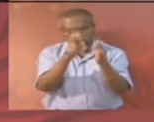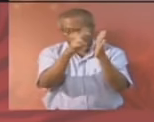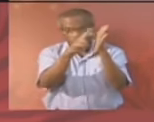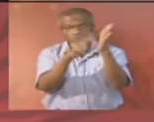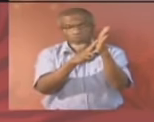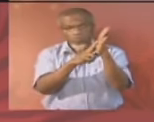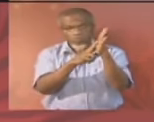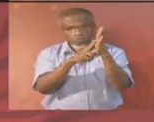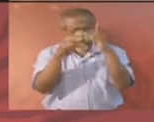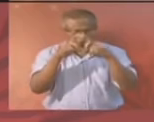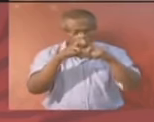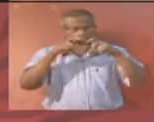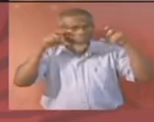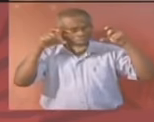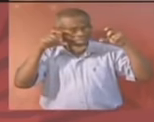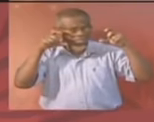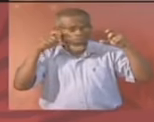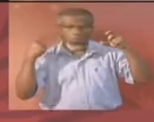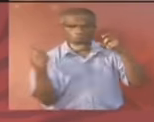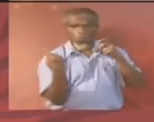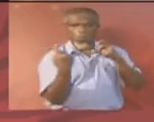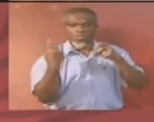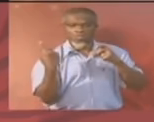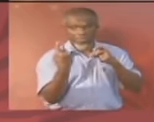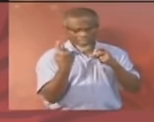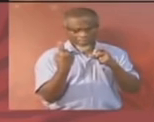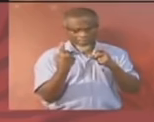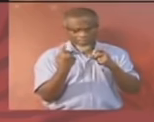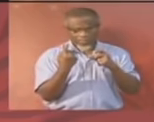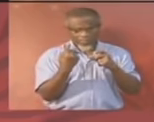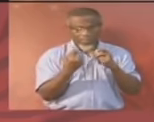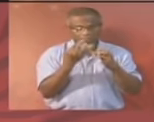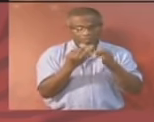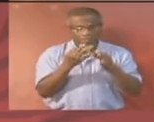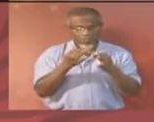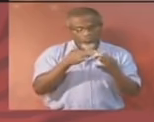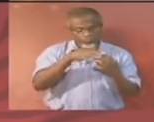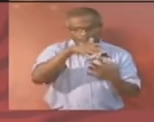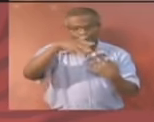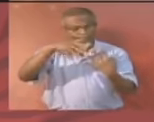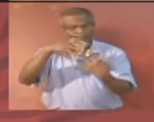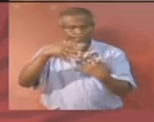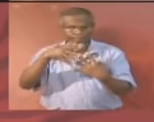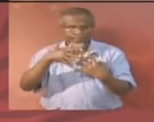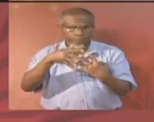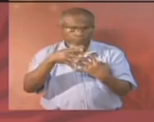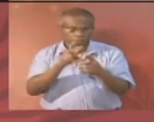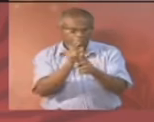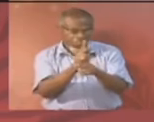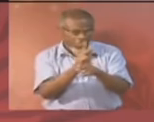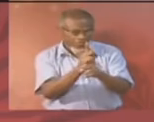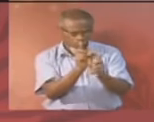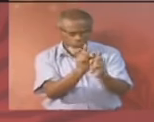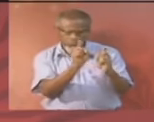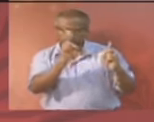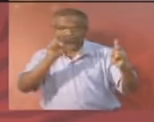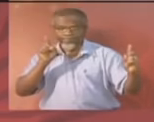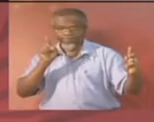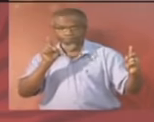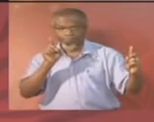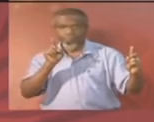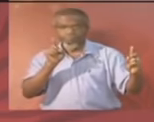the time. Once you're not by yourself, wear your mask. Watch your distance, wash your hands,